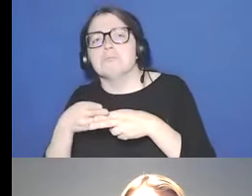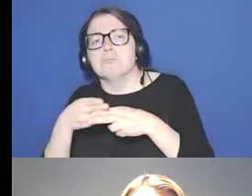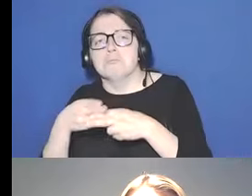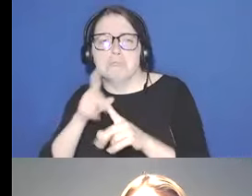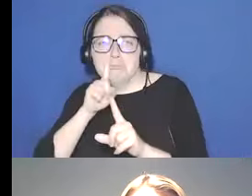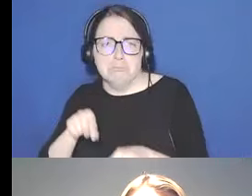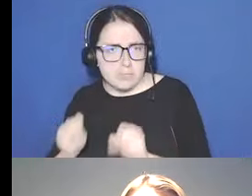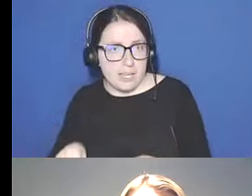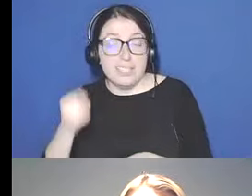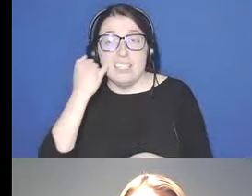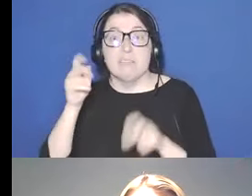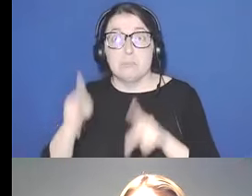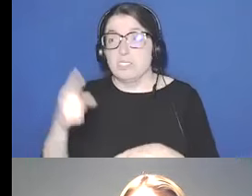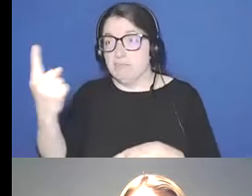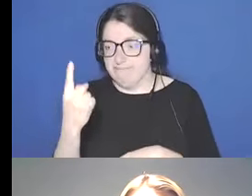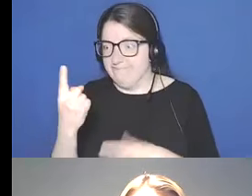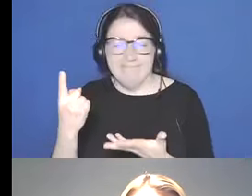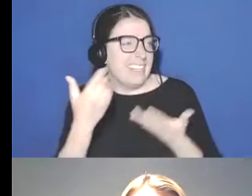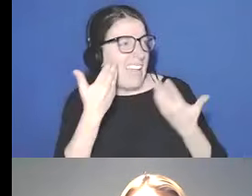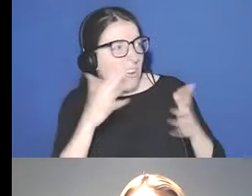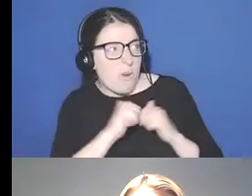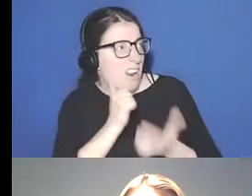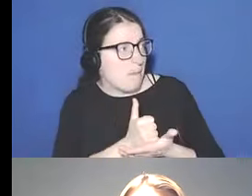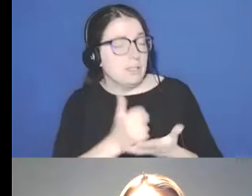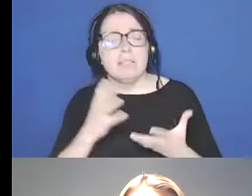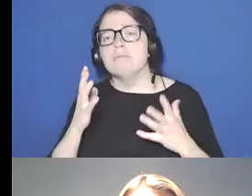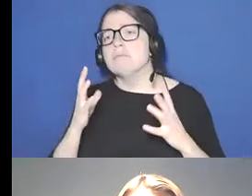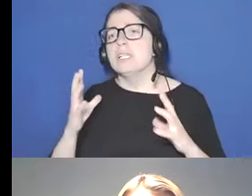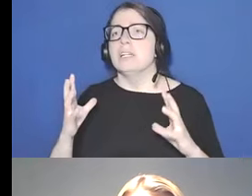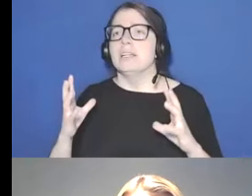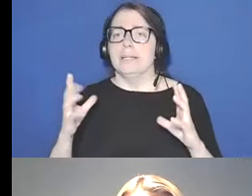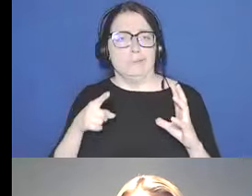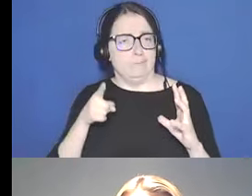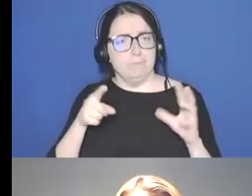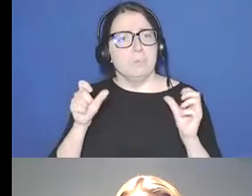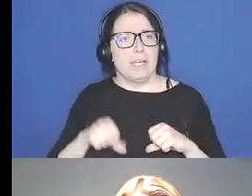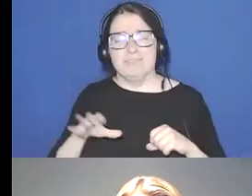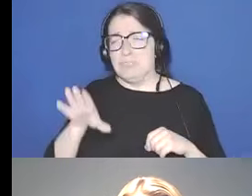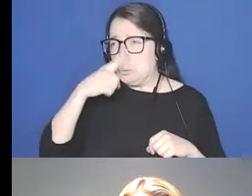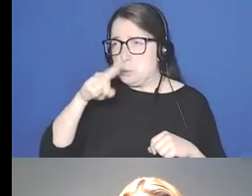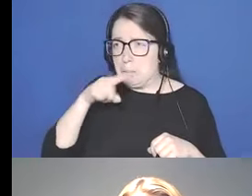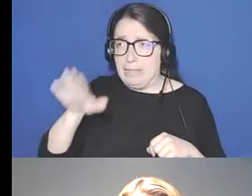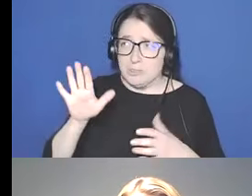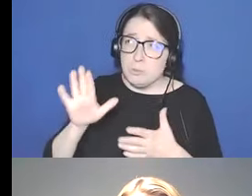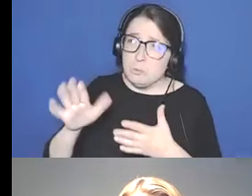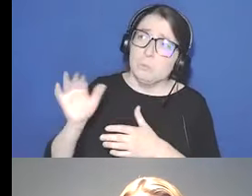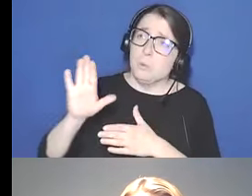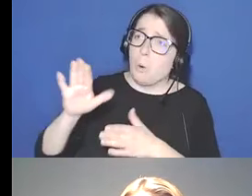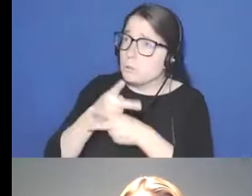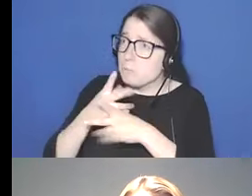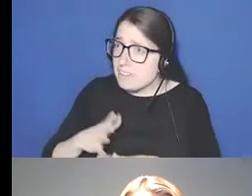know how to help you, then be a good advocate and ask them if they could talk to their colleagues and their supervisor for some